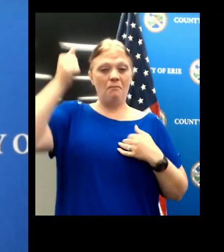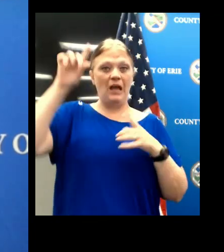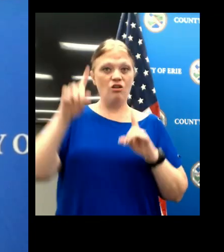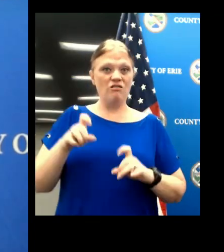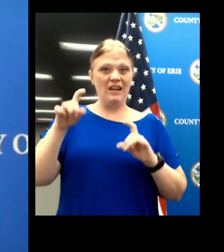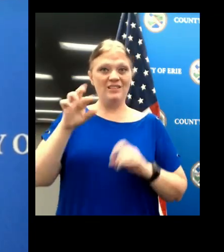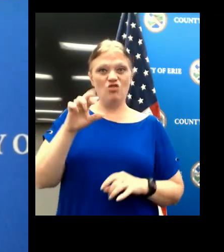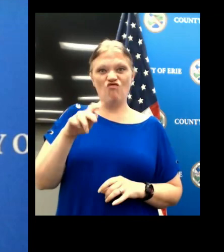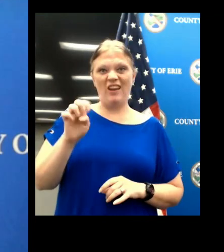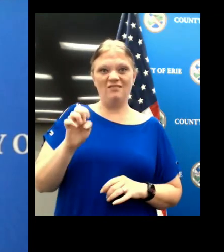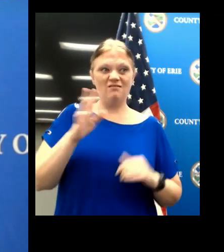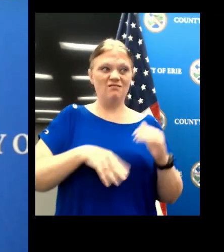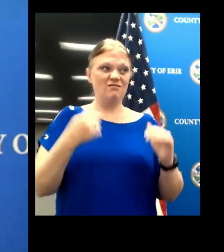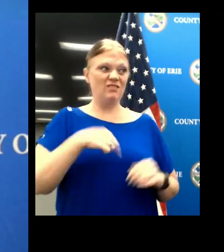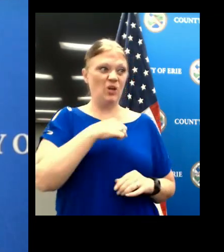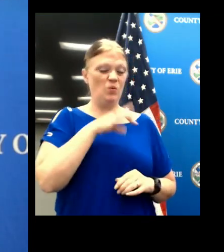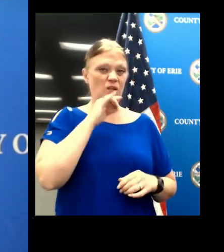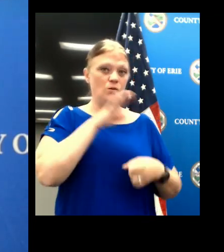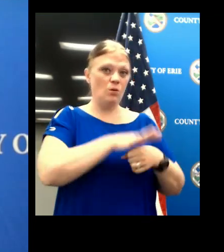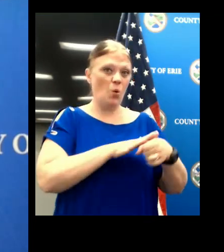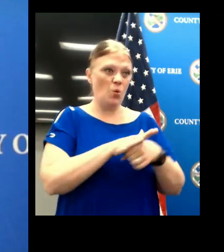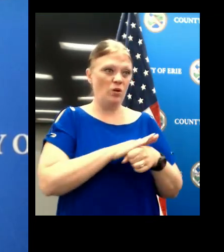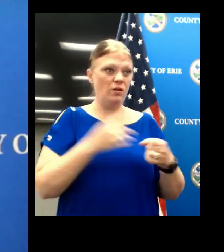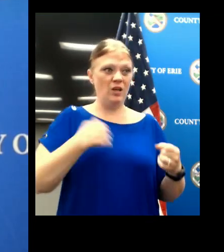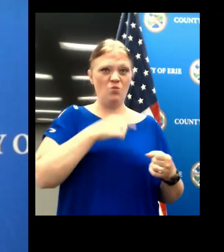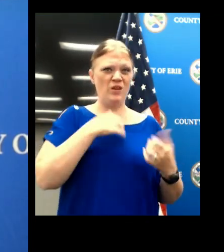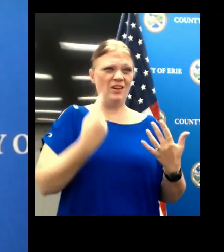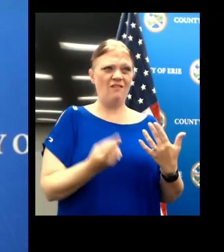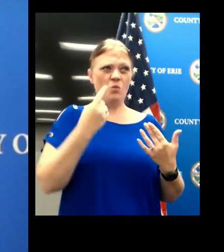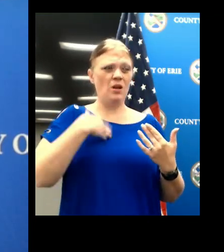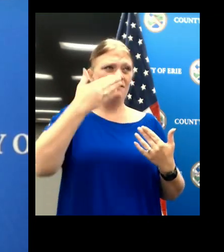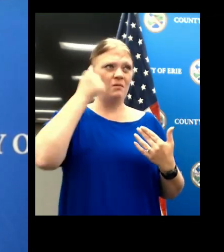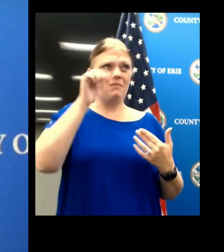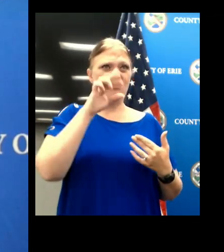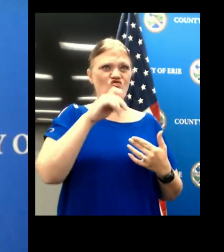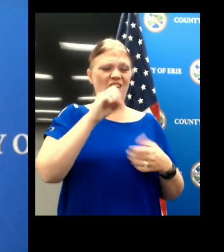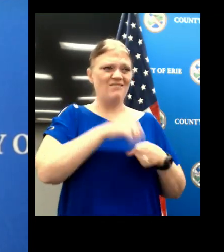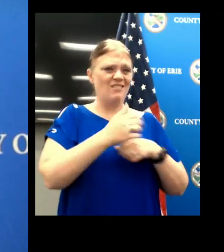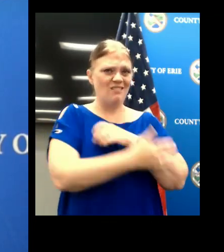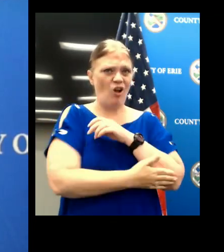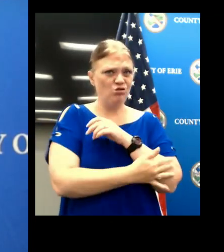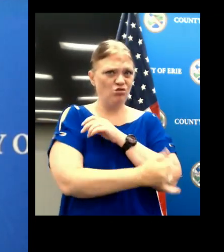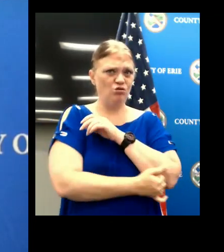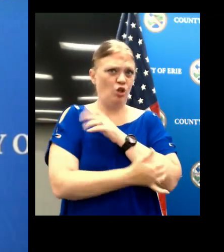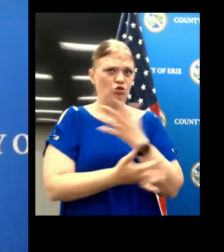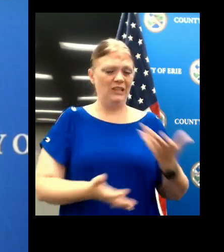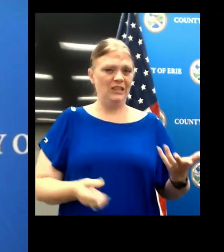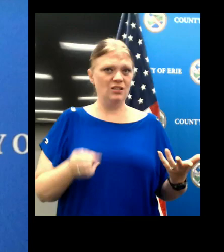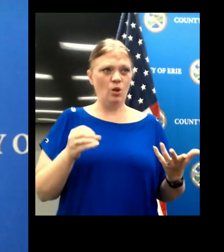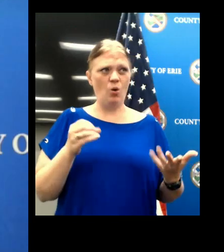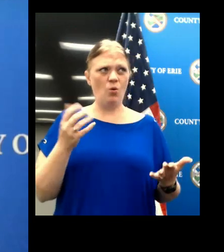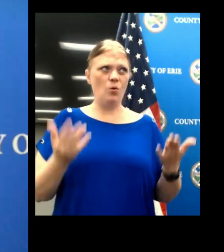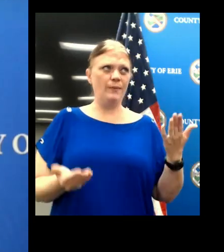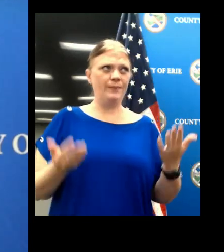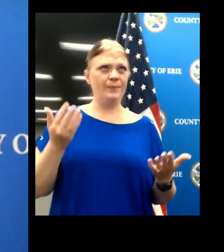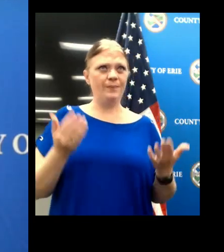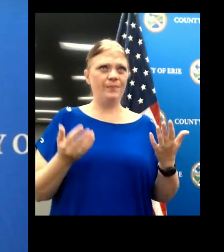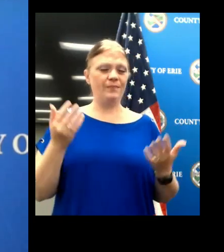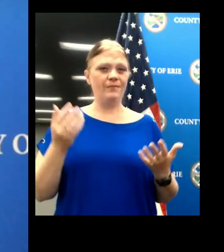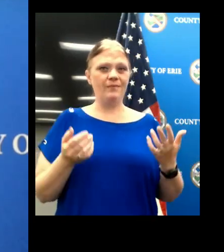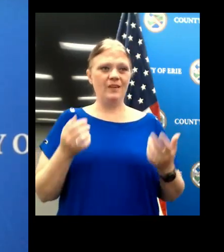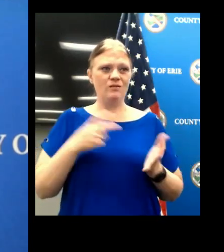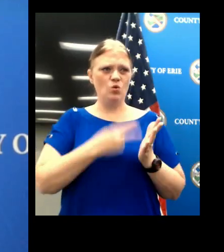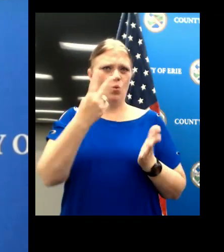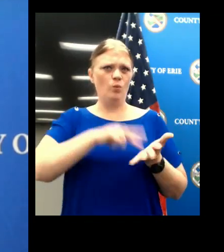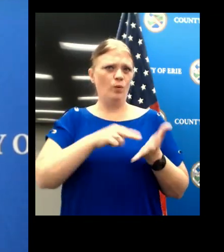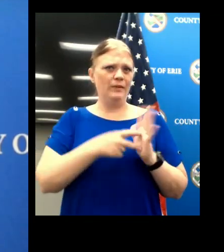rate than we do locally, and we have one of the best testing rates in the country. So it's kind of a dual